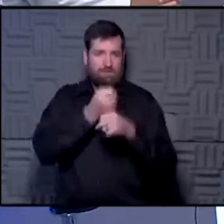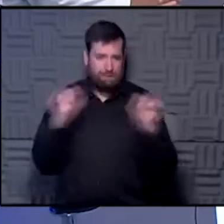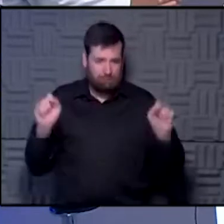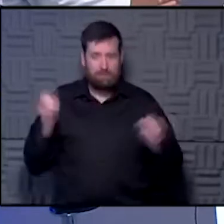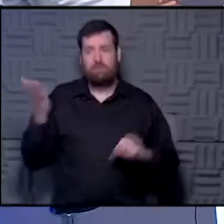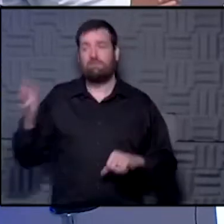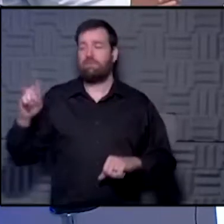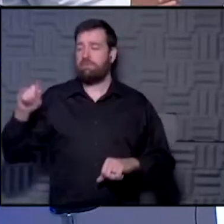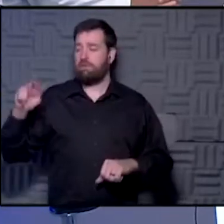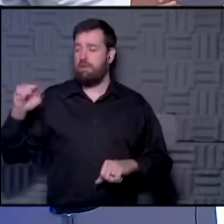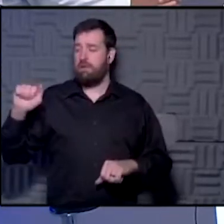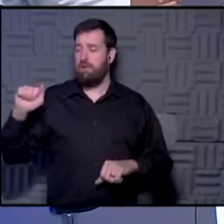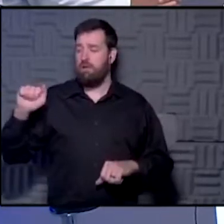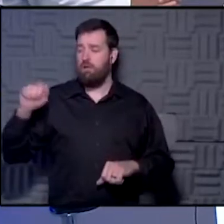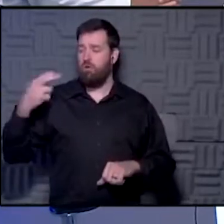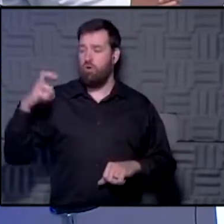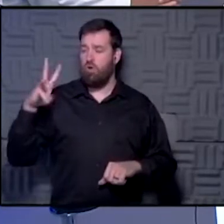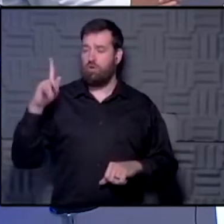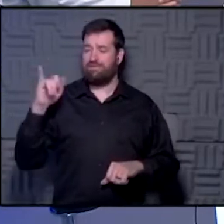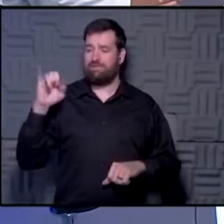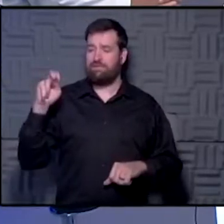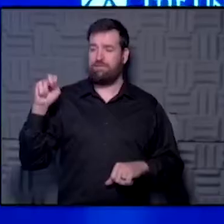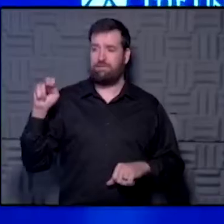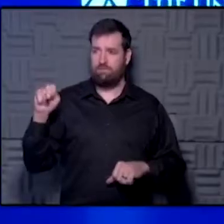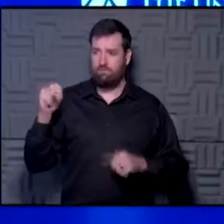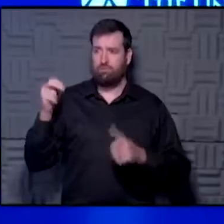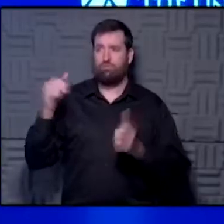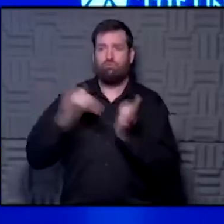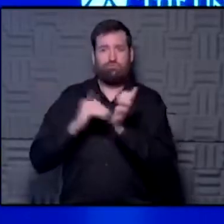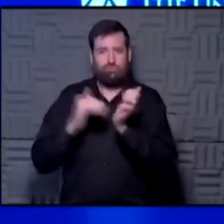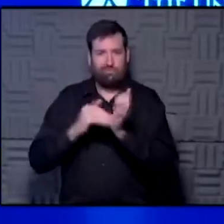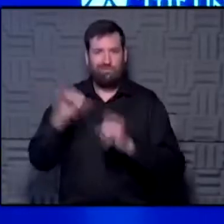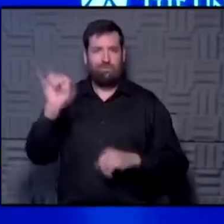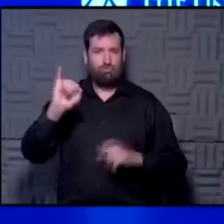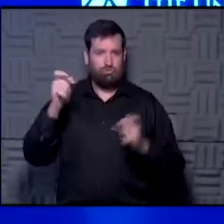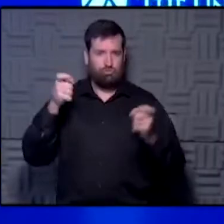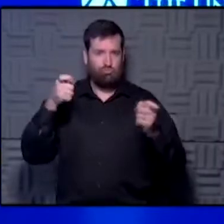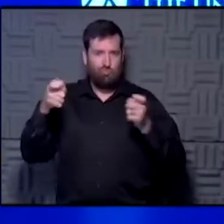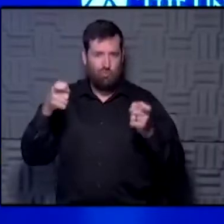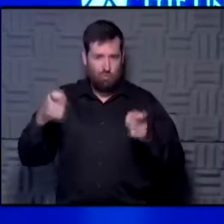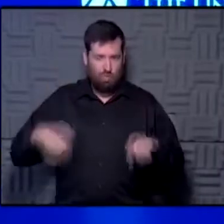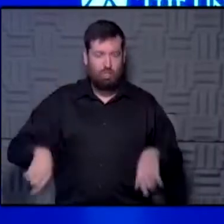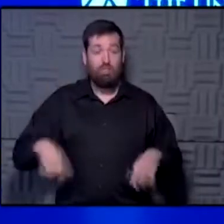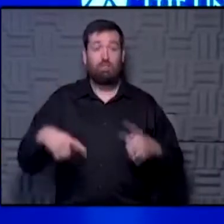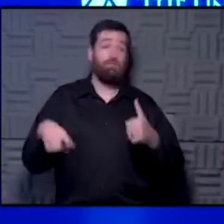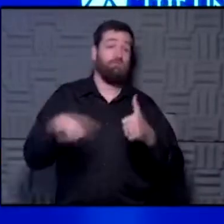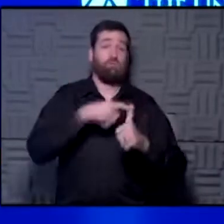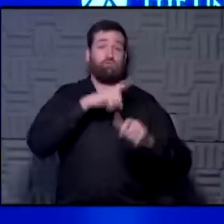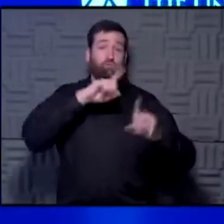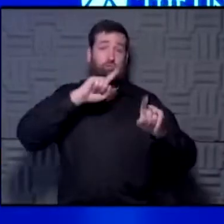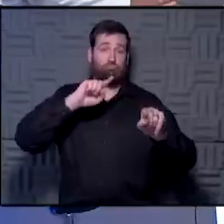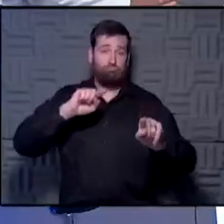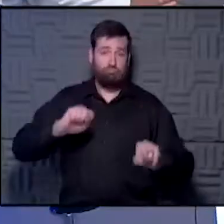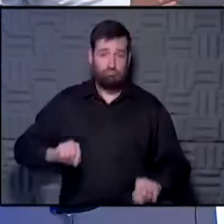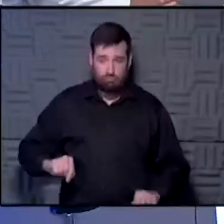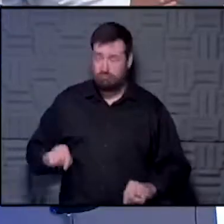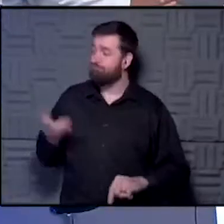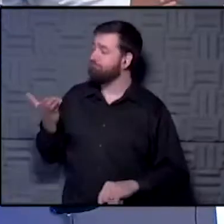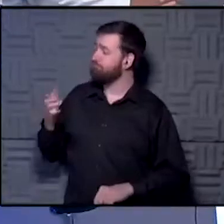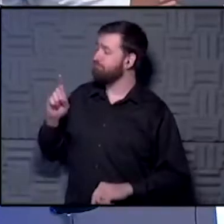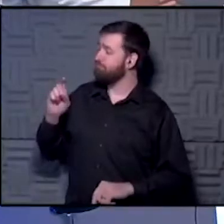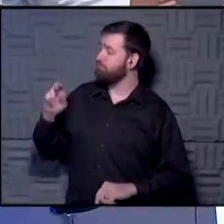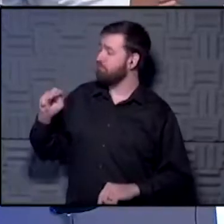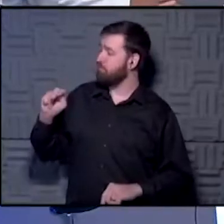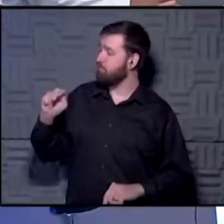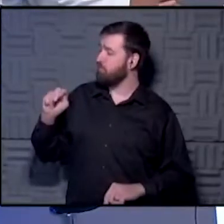Director of Infection Prevention and Control. We're going to answer your questions today, but first, Dr. Hawkinson, how are the numbers